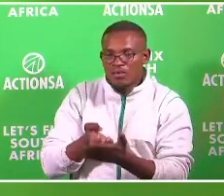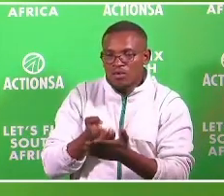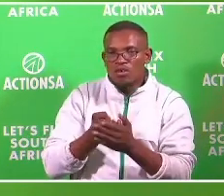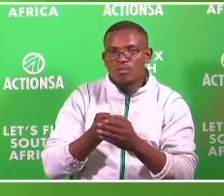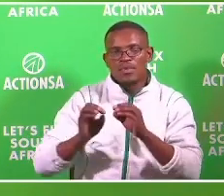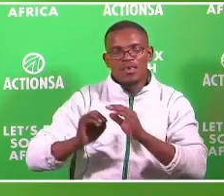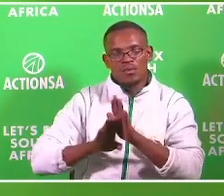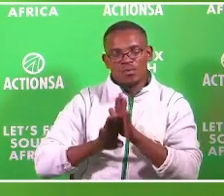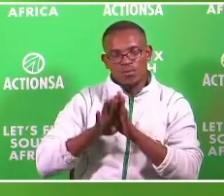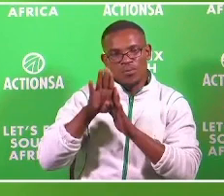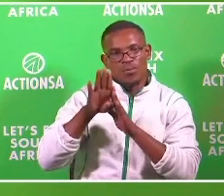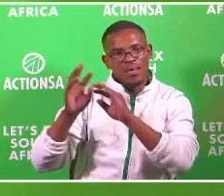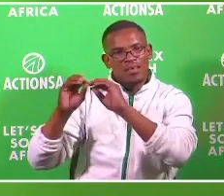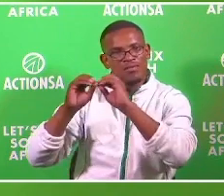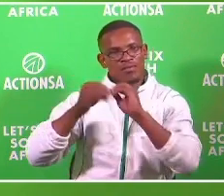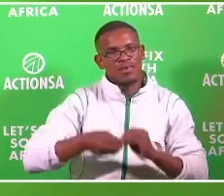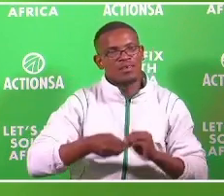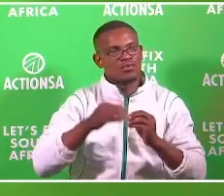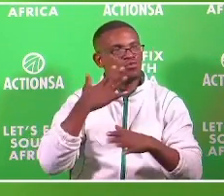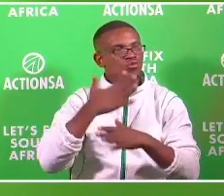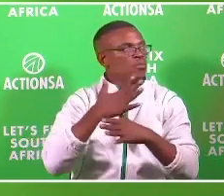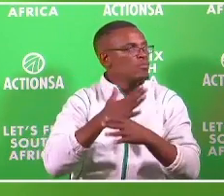jobs.